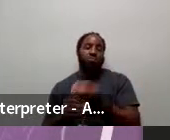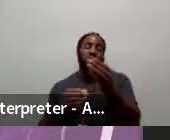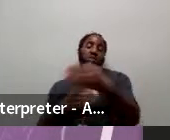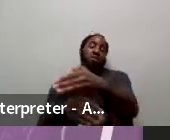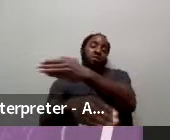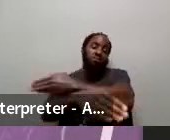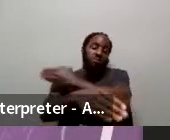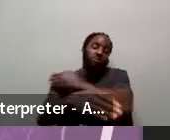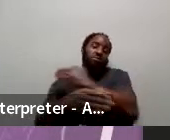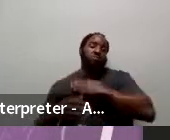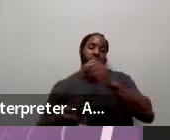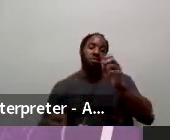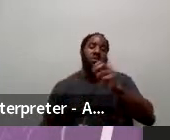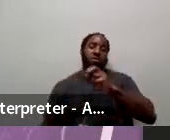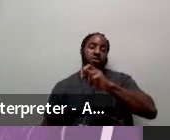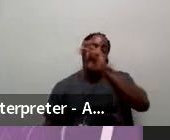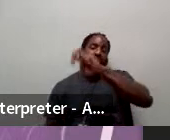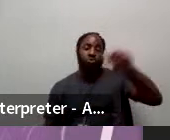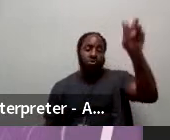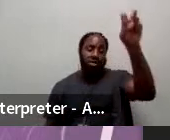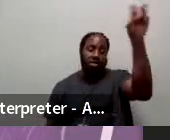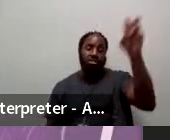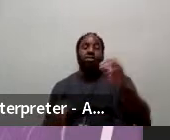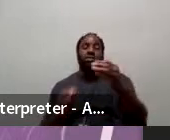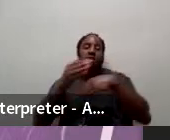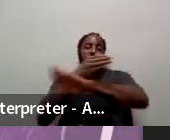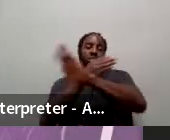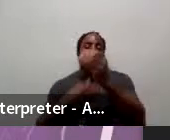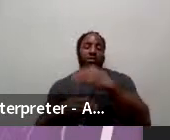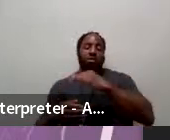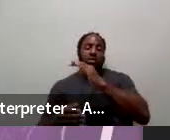improved my transit access by these